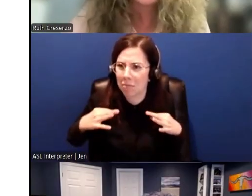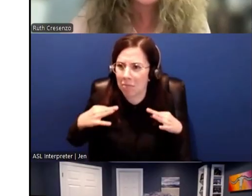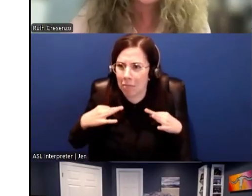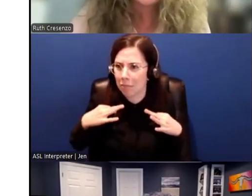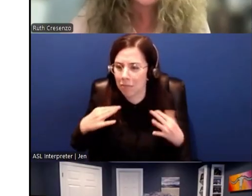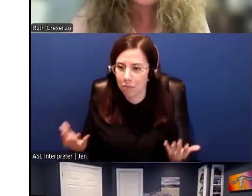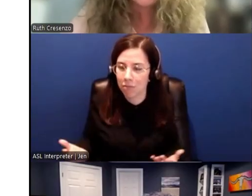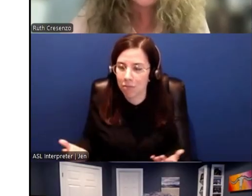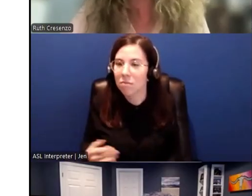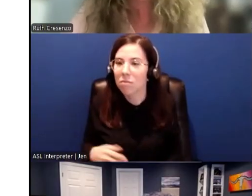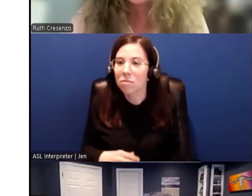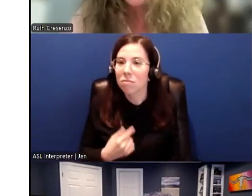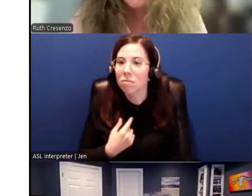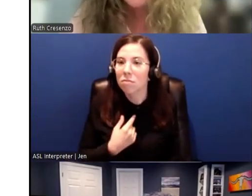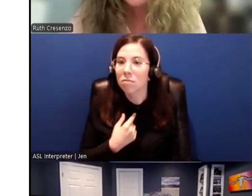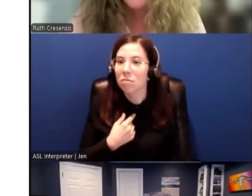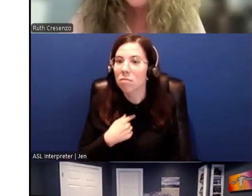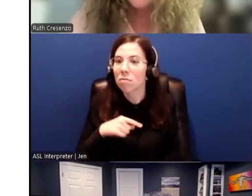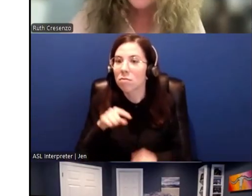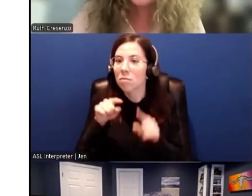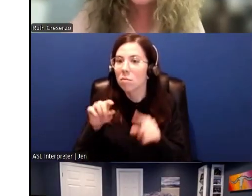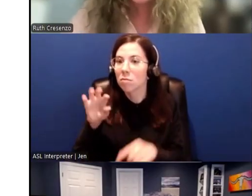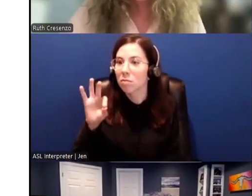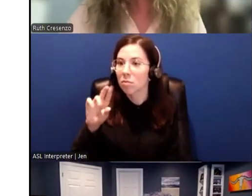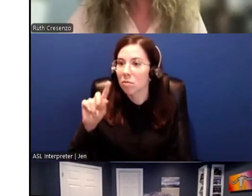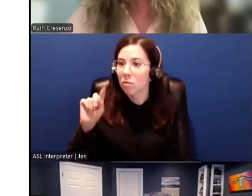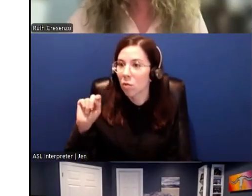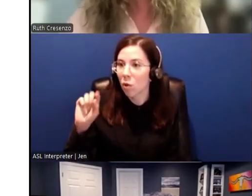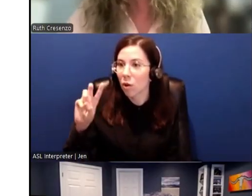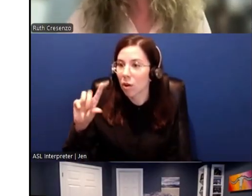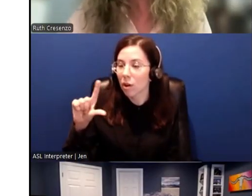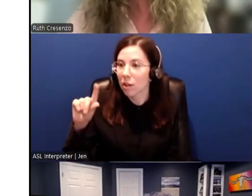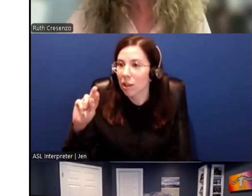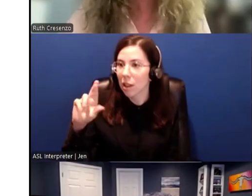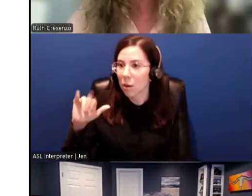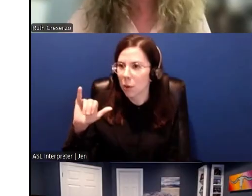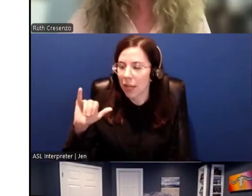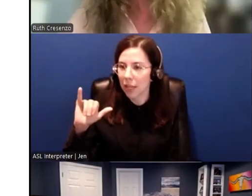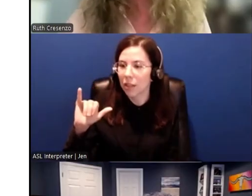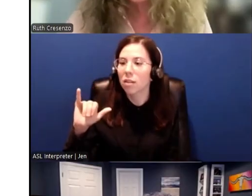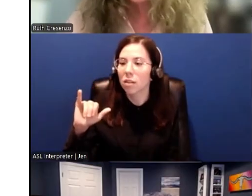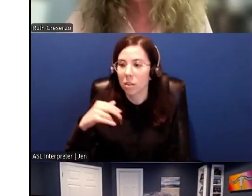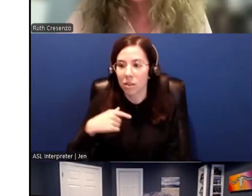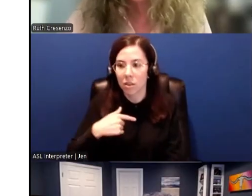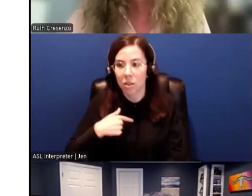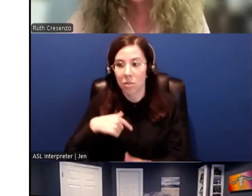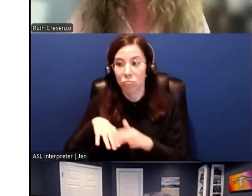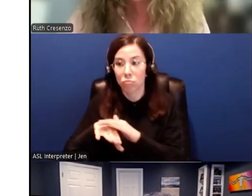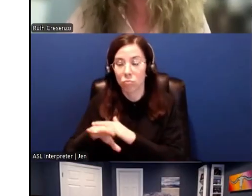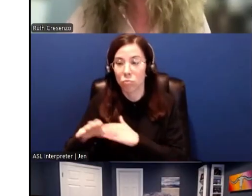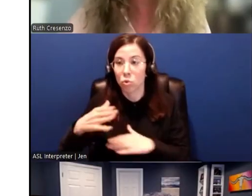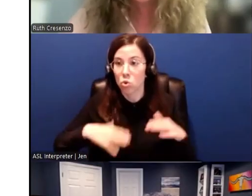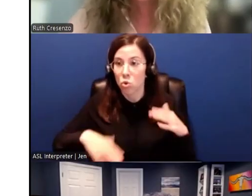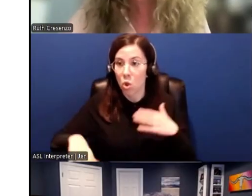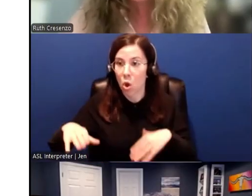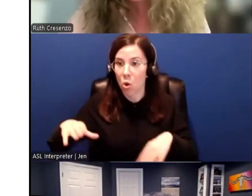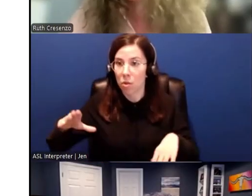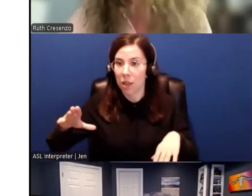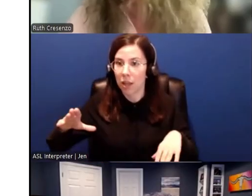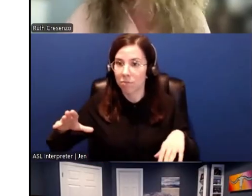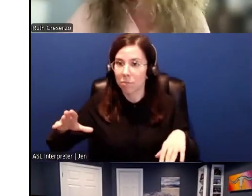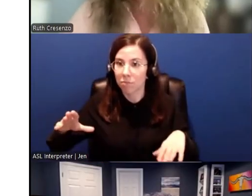went to Fort Liberty, formerly Fort Bragg, and I went into the clothing and sales, and I put on a uniform.